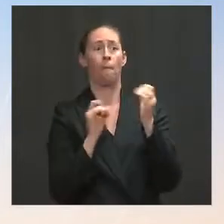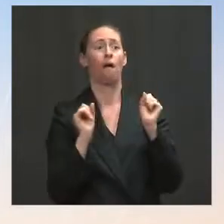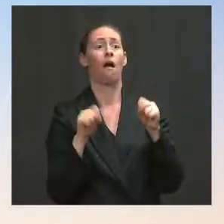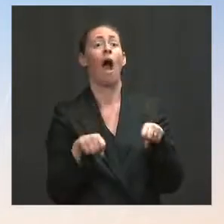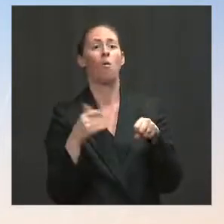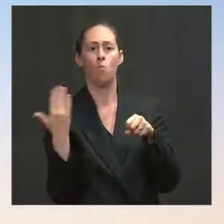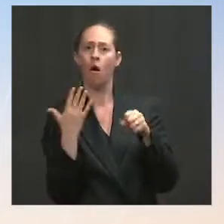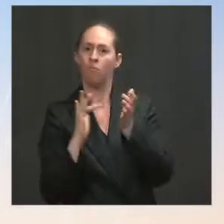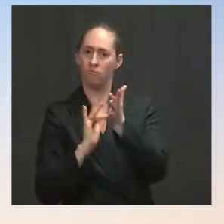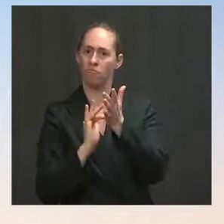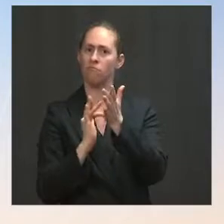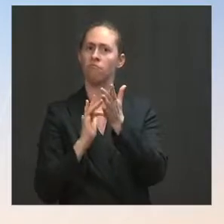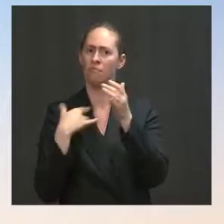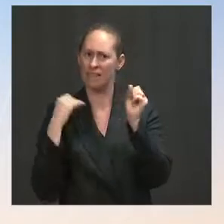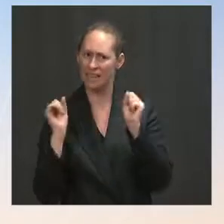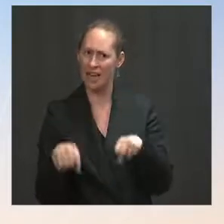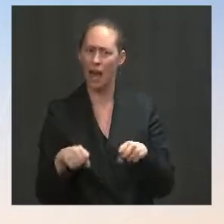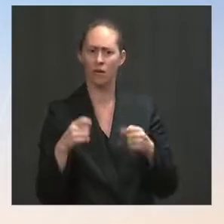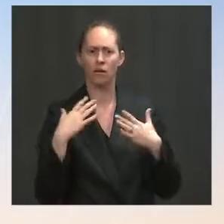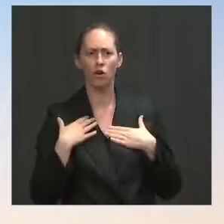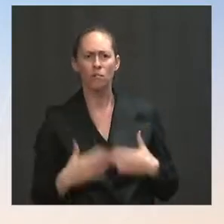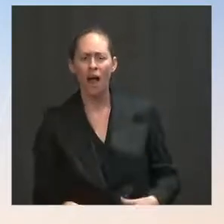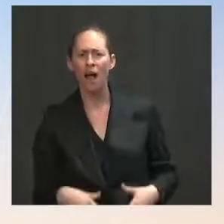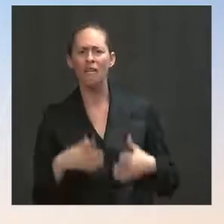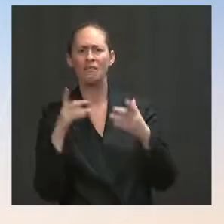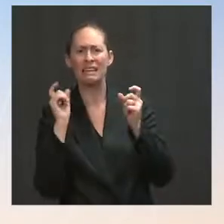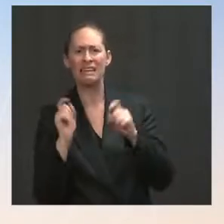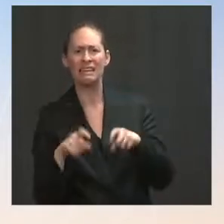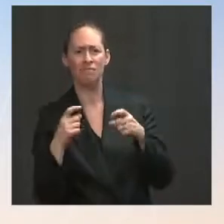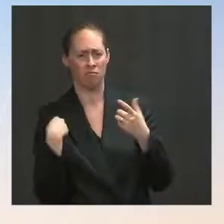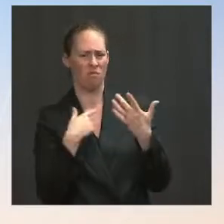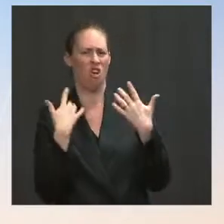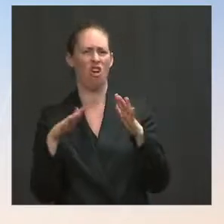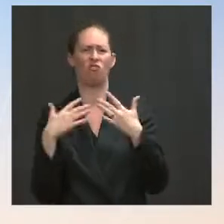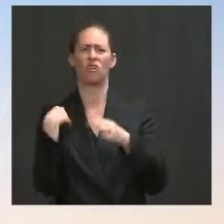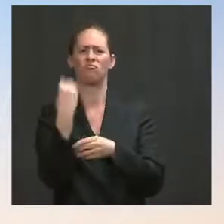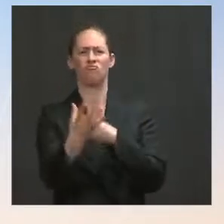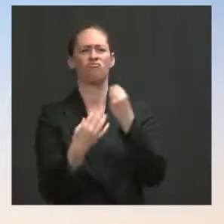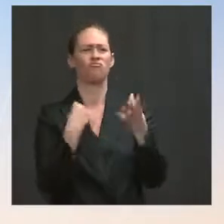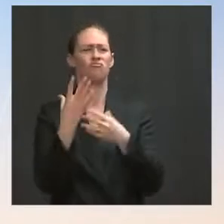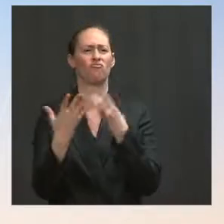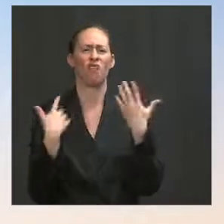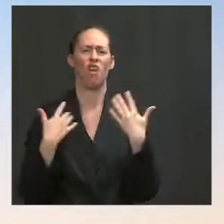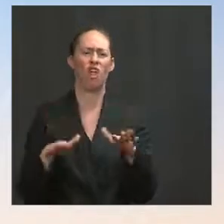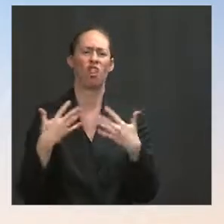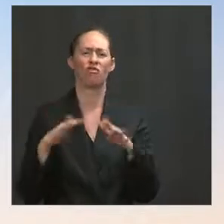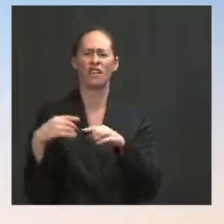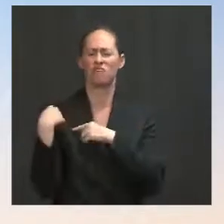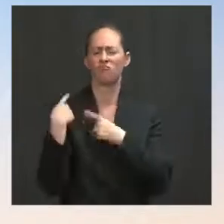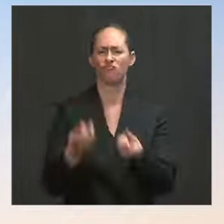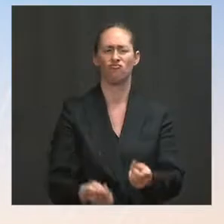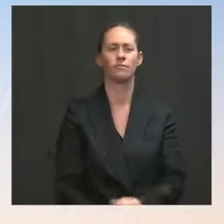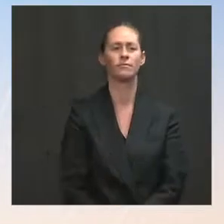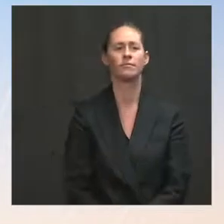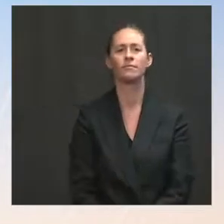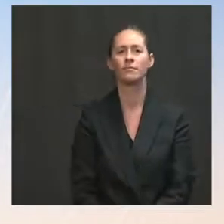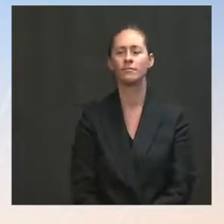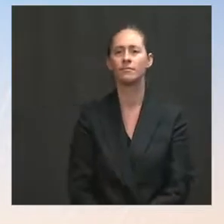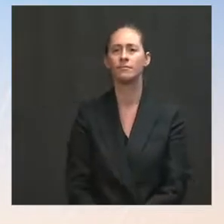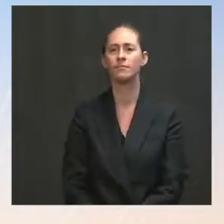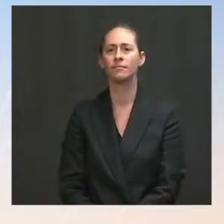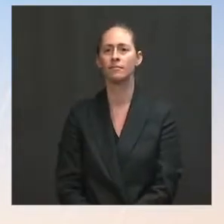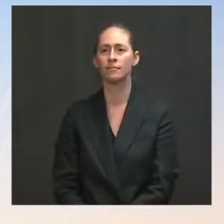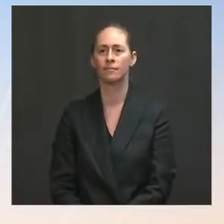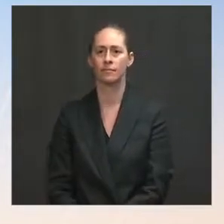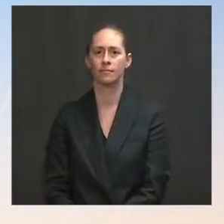can send humanitarian supplies. That's something we've been doing for some time from the U.S. government. Go ahead, Shelby. Yeah, I just had two quick ones.